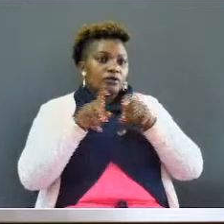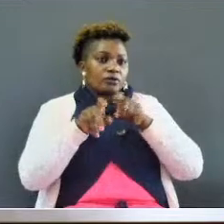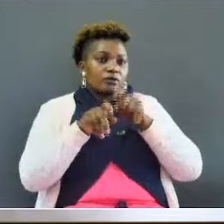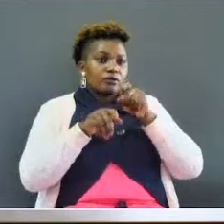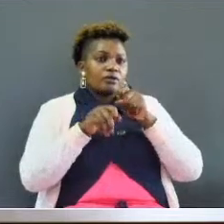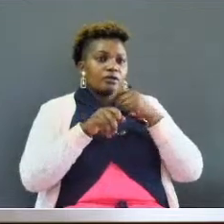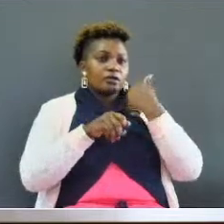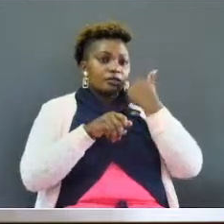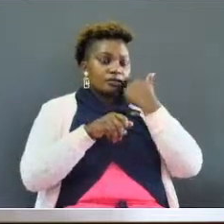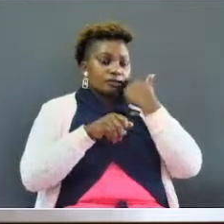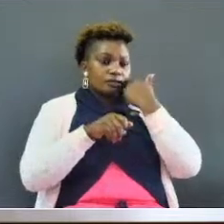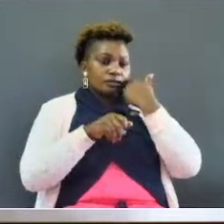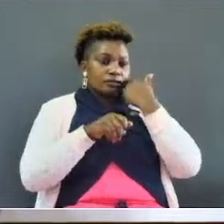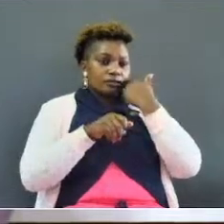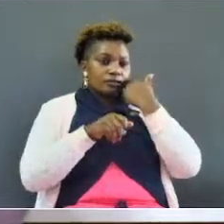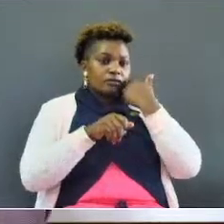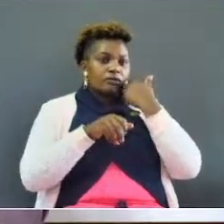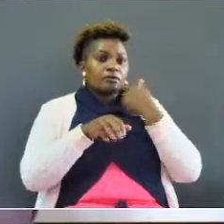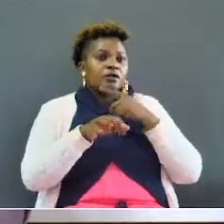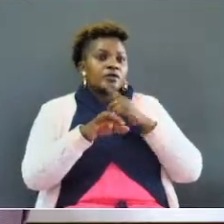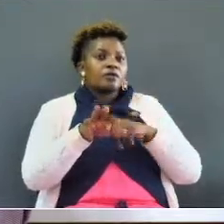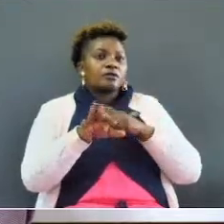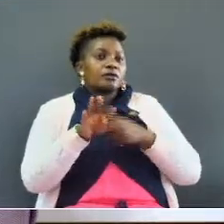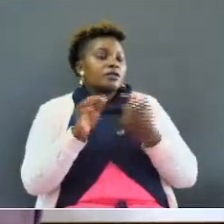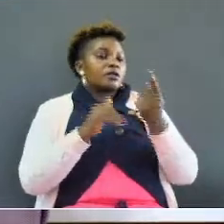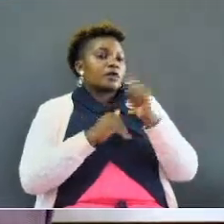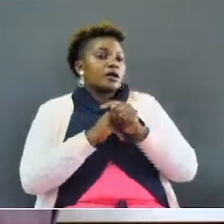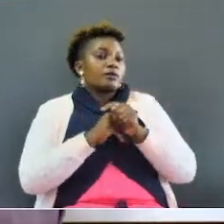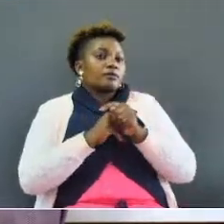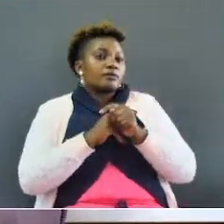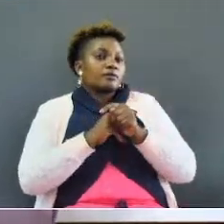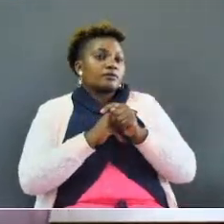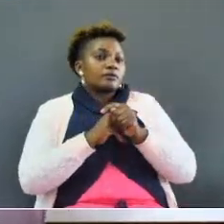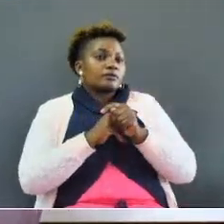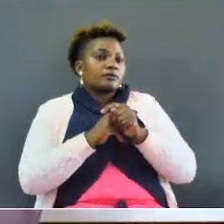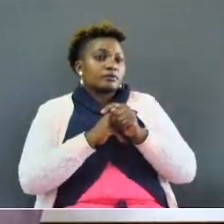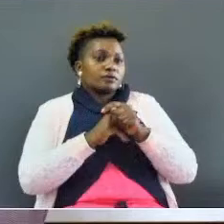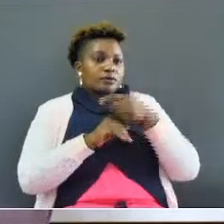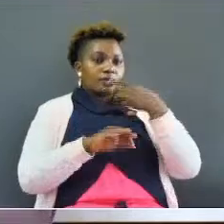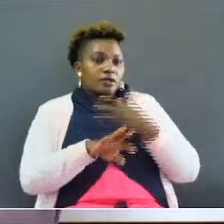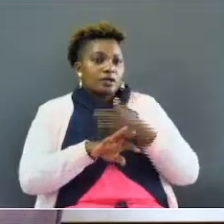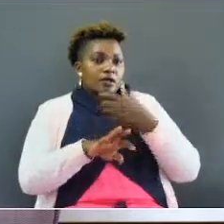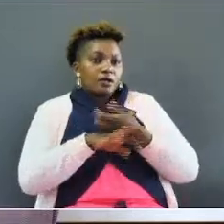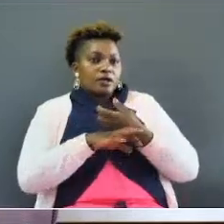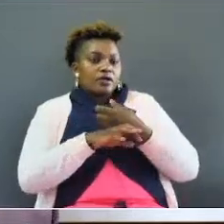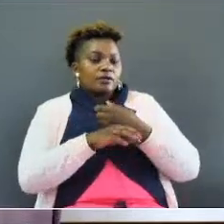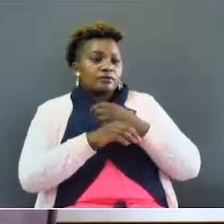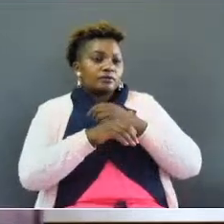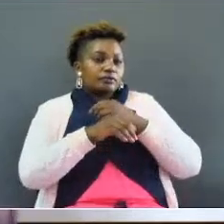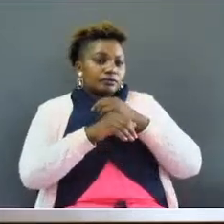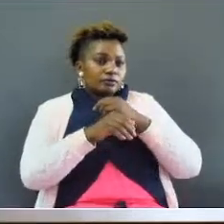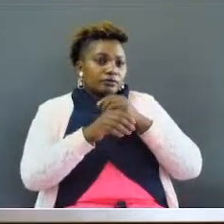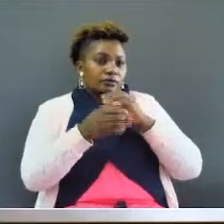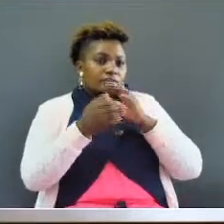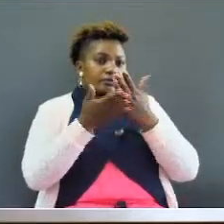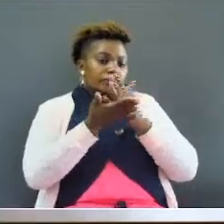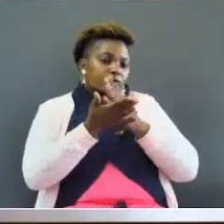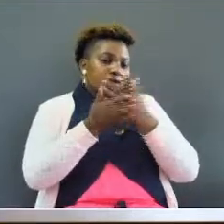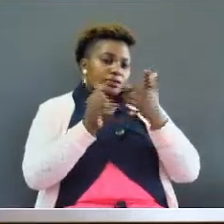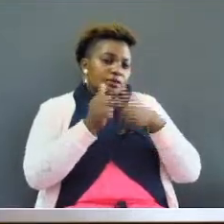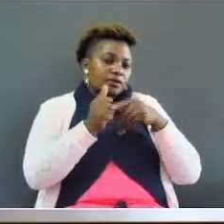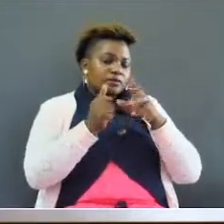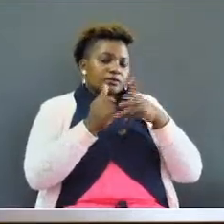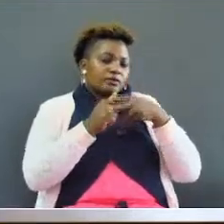is when it comes, when the herd immunity is raised between 60 to